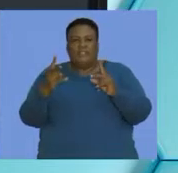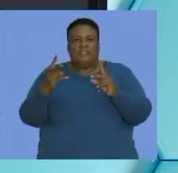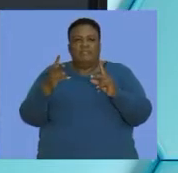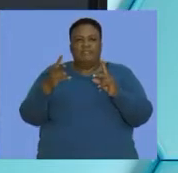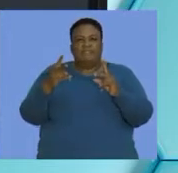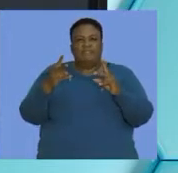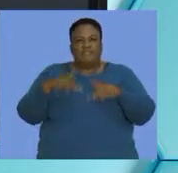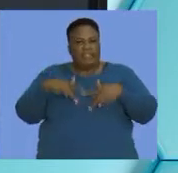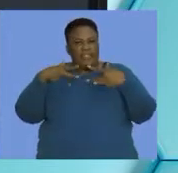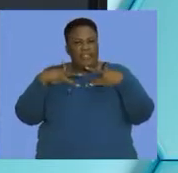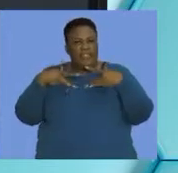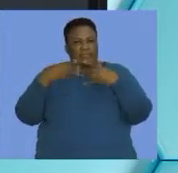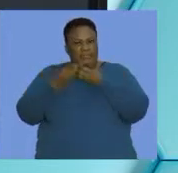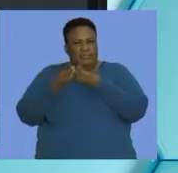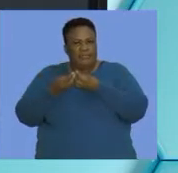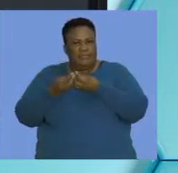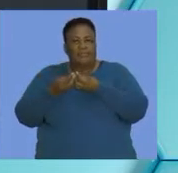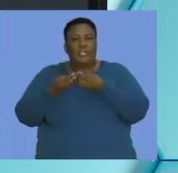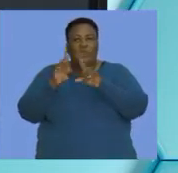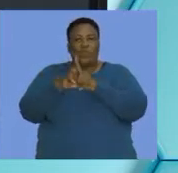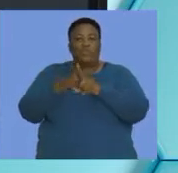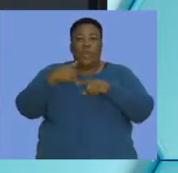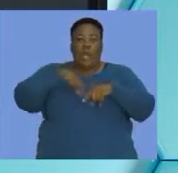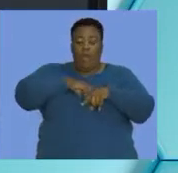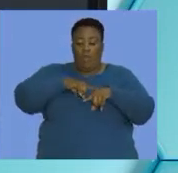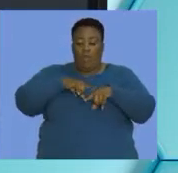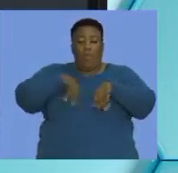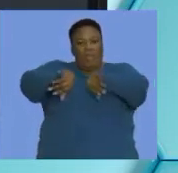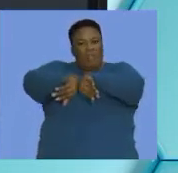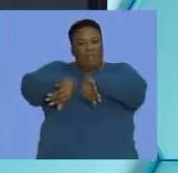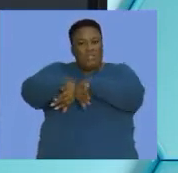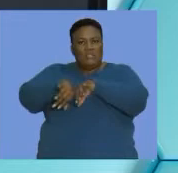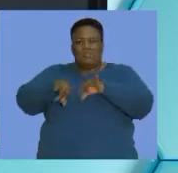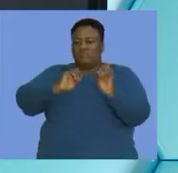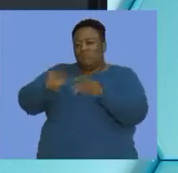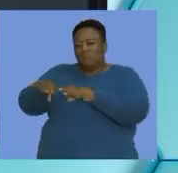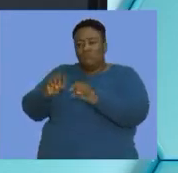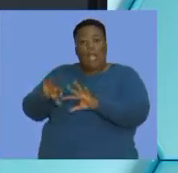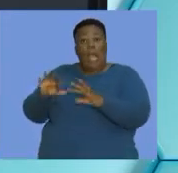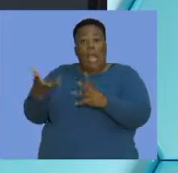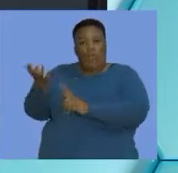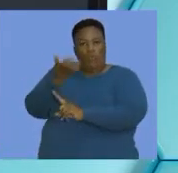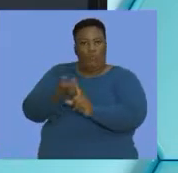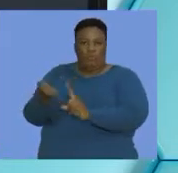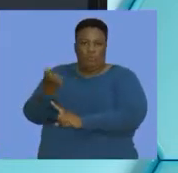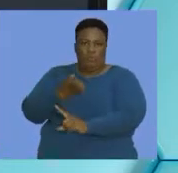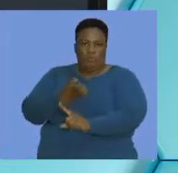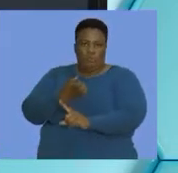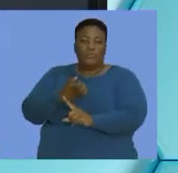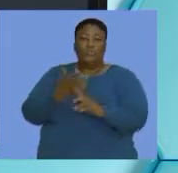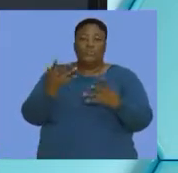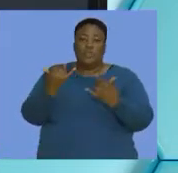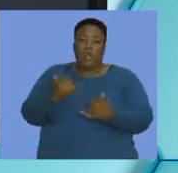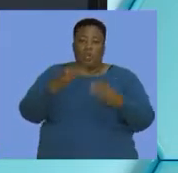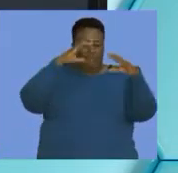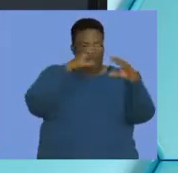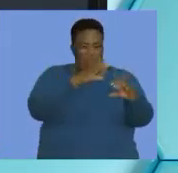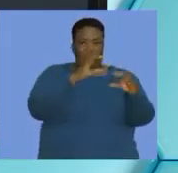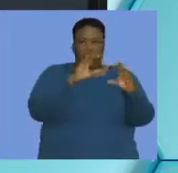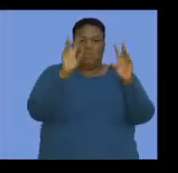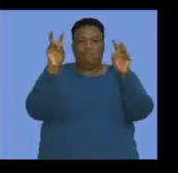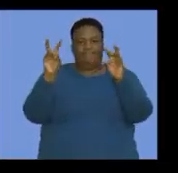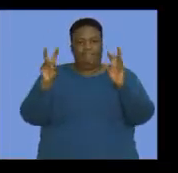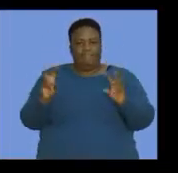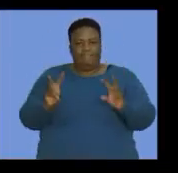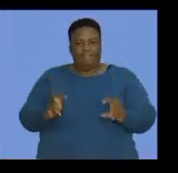the impact of solid waste disposal in our environment. So let's get straight into the concepts and then let's